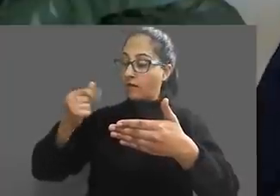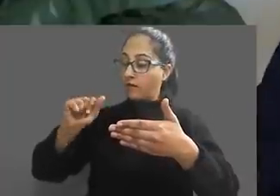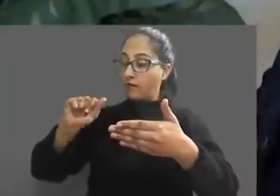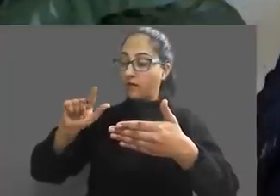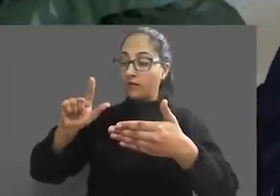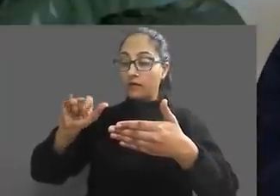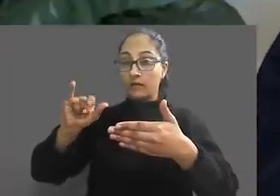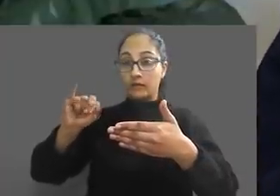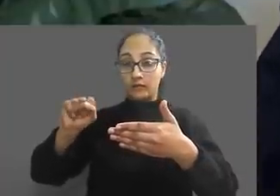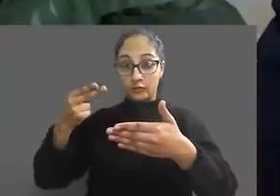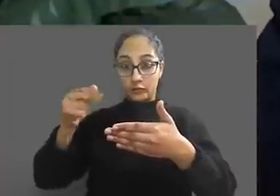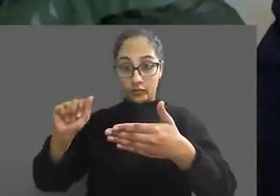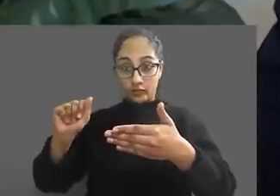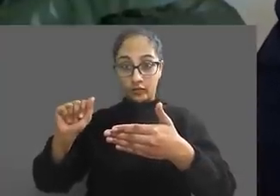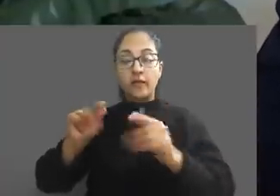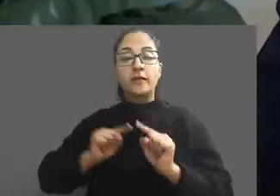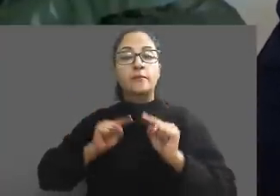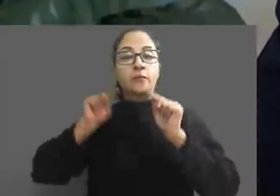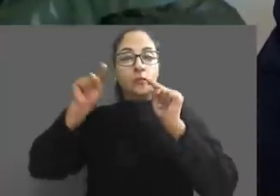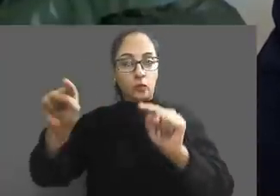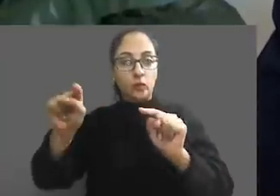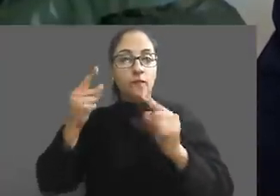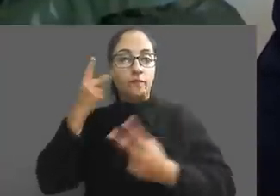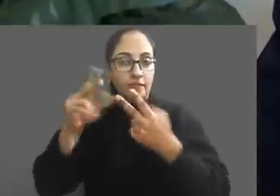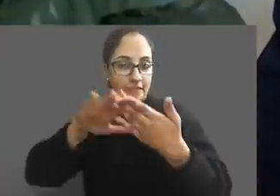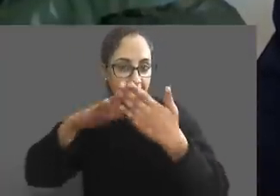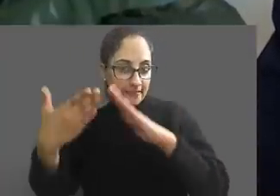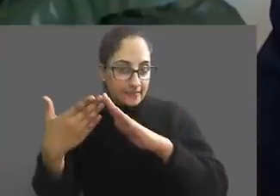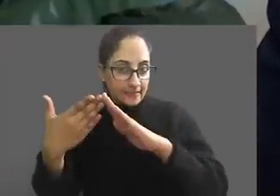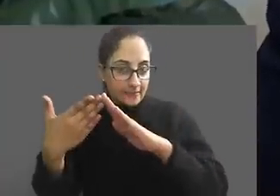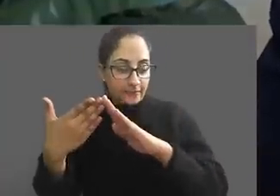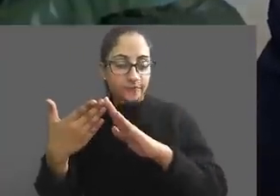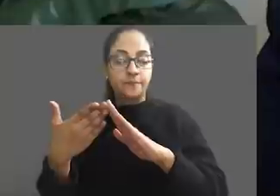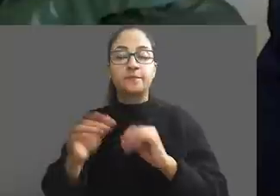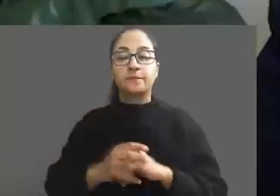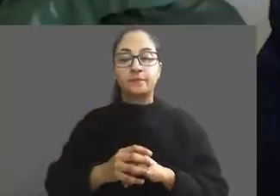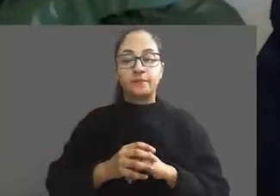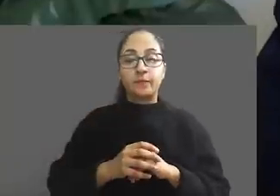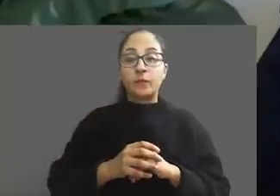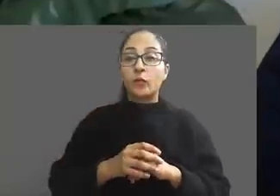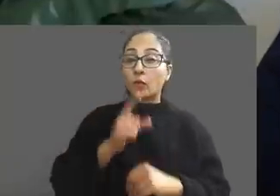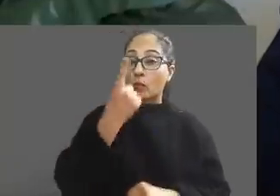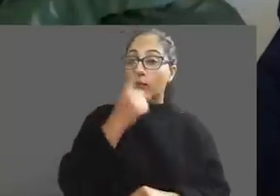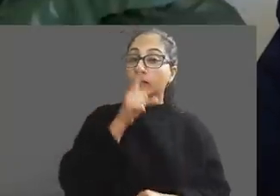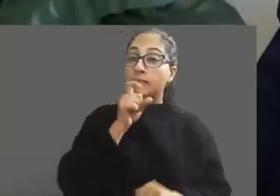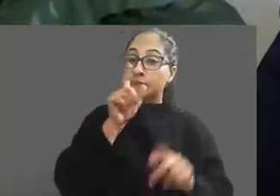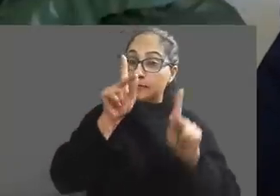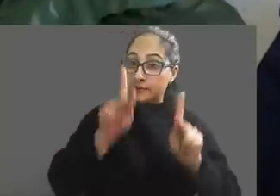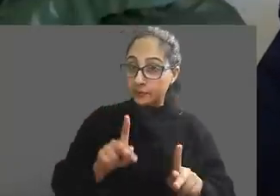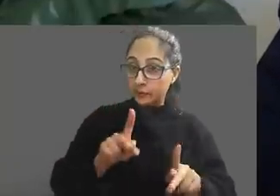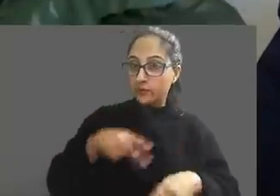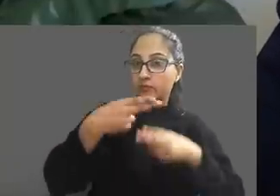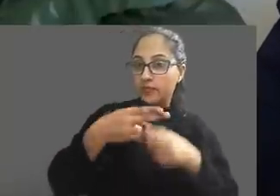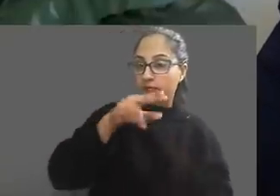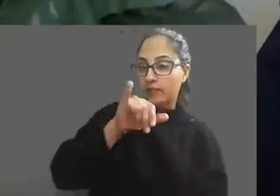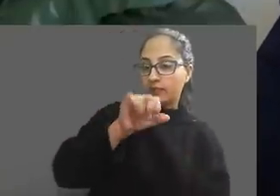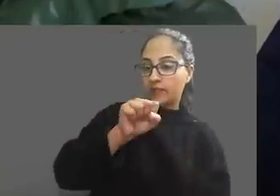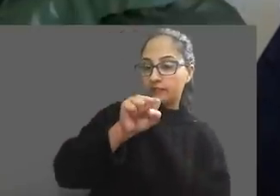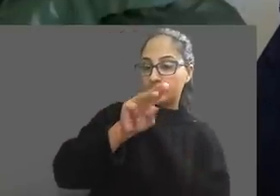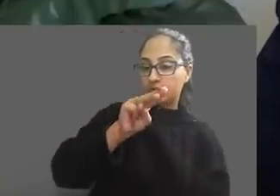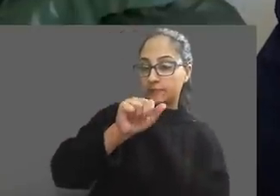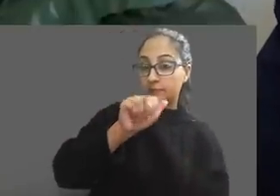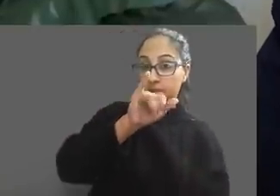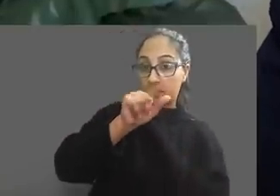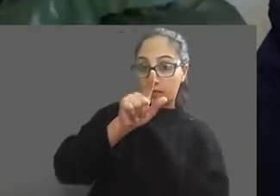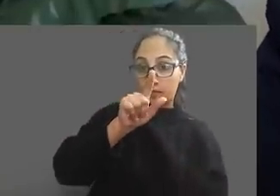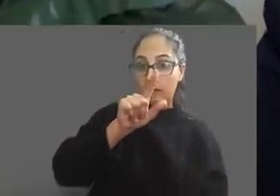1853, Imam Aga Hasan Ali Shah visited Kathiawar for 3 days. A 65-year-old volunteer named Ismail worked day and